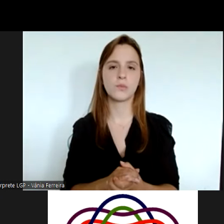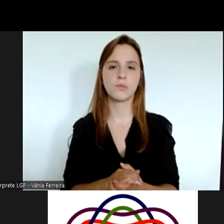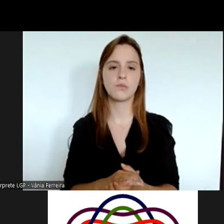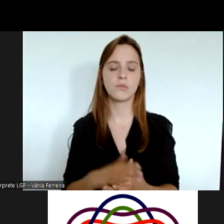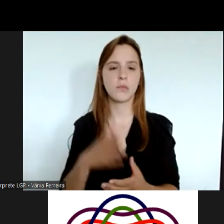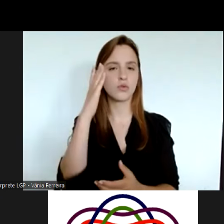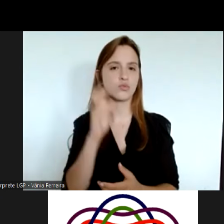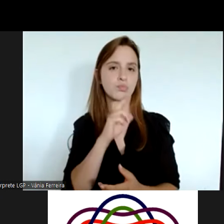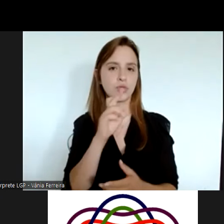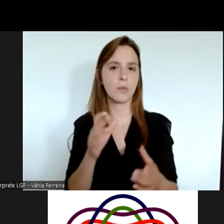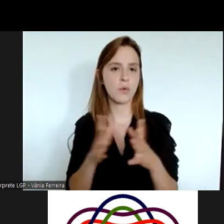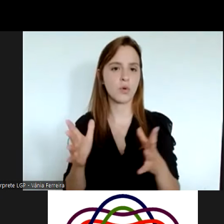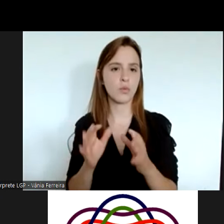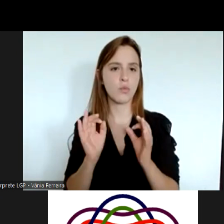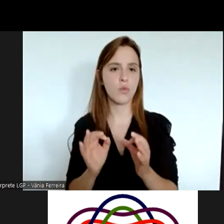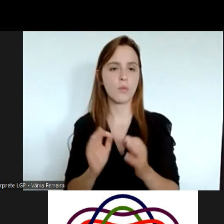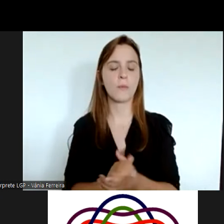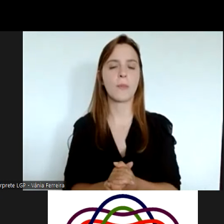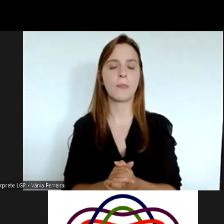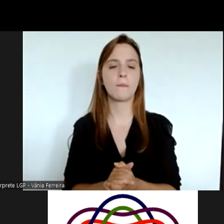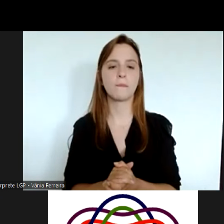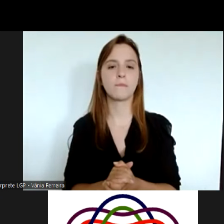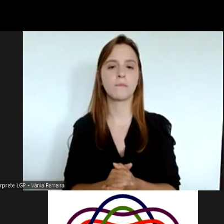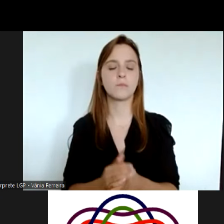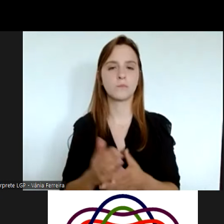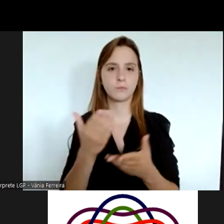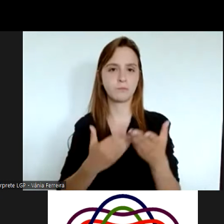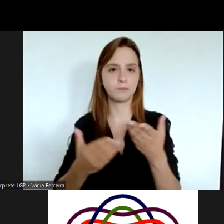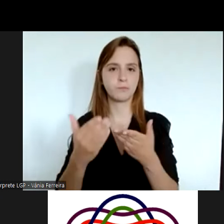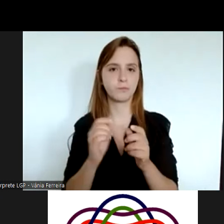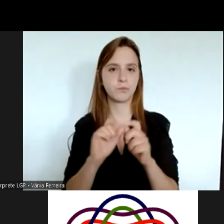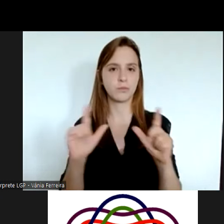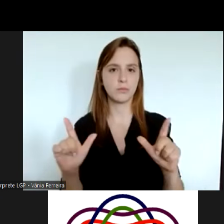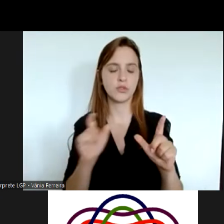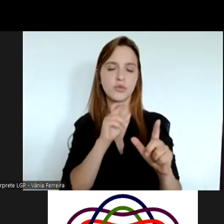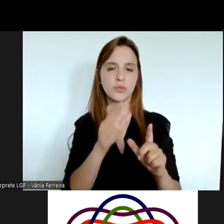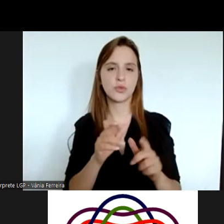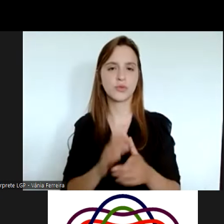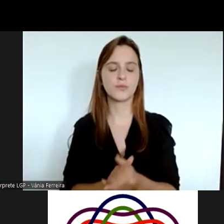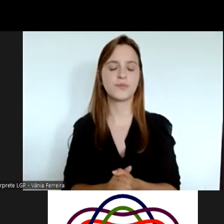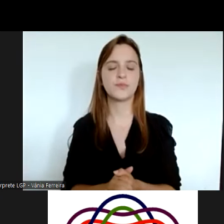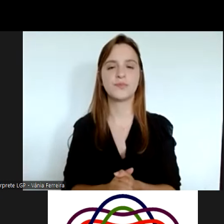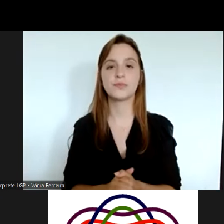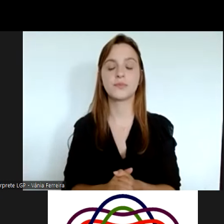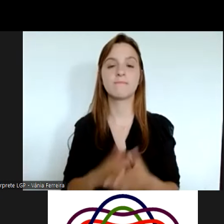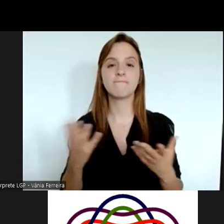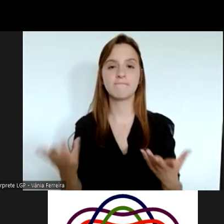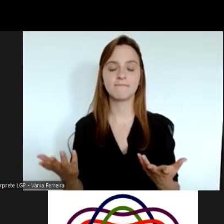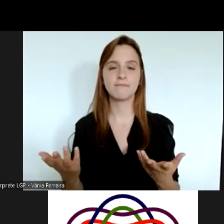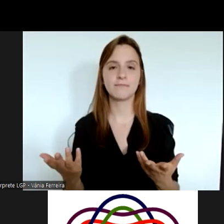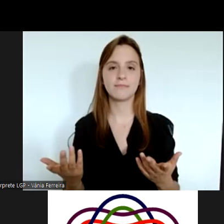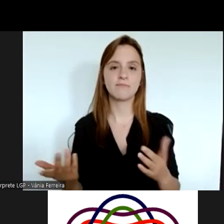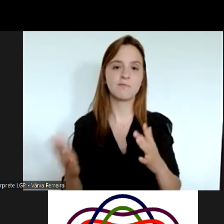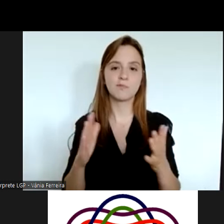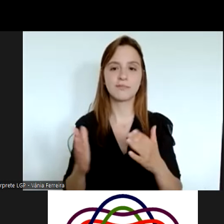answers. I'm going to share the answers with you. So it's more or less